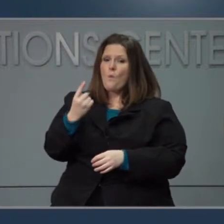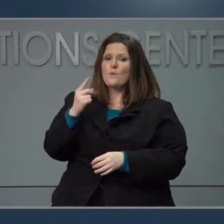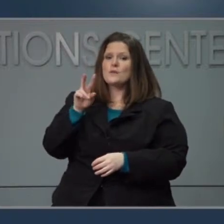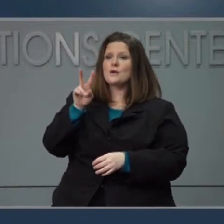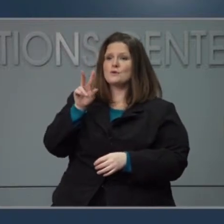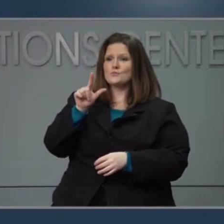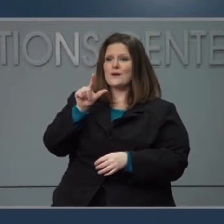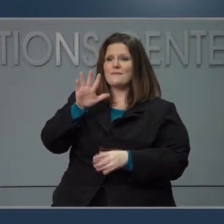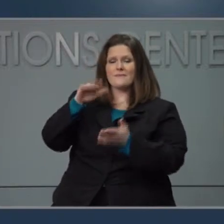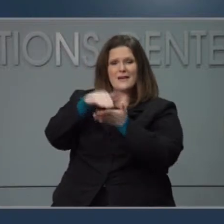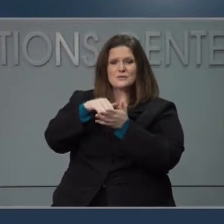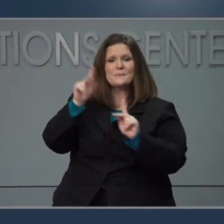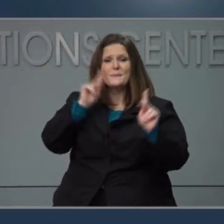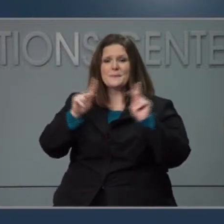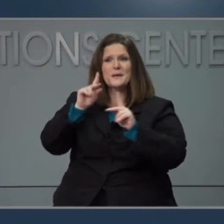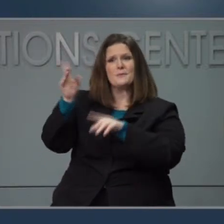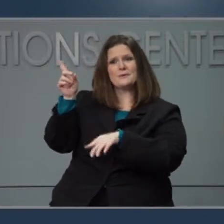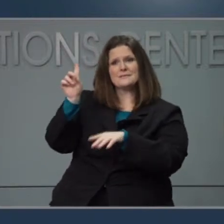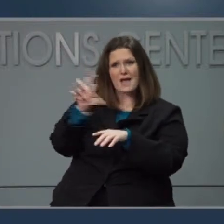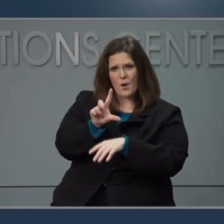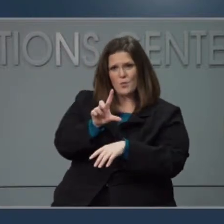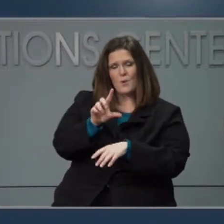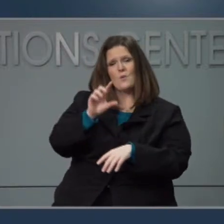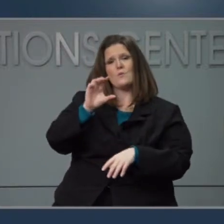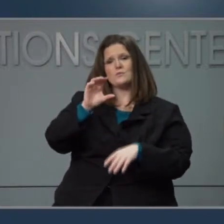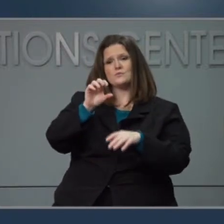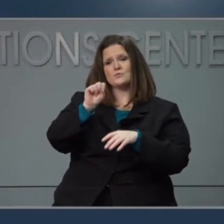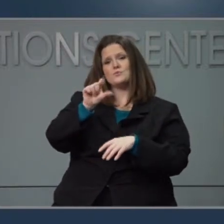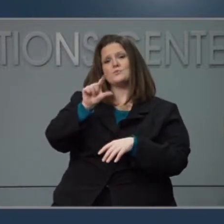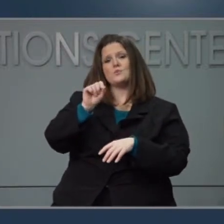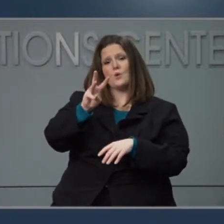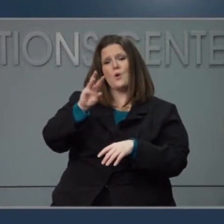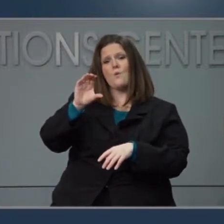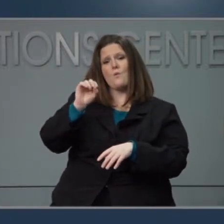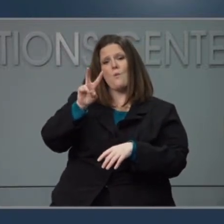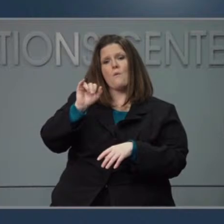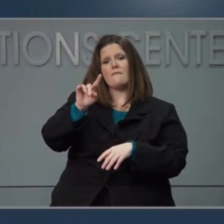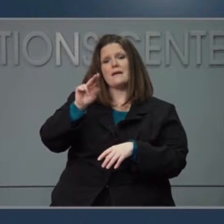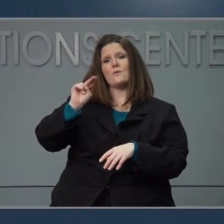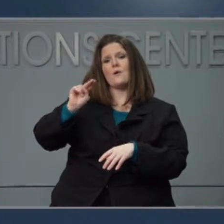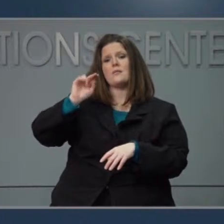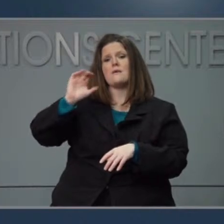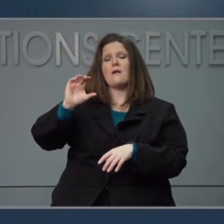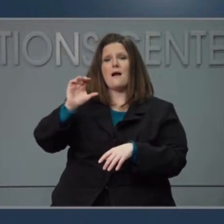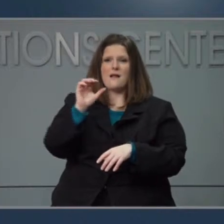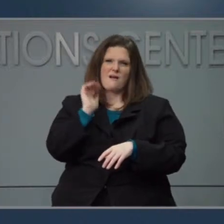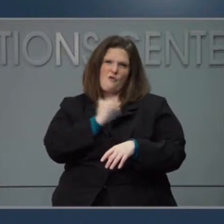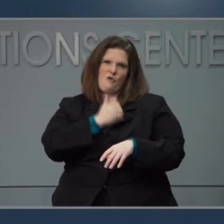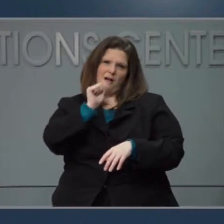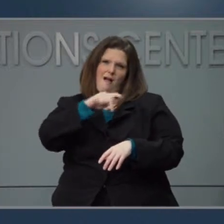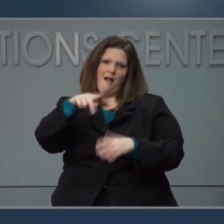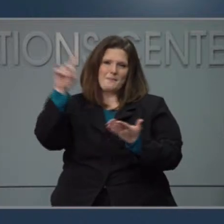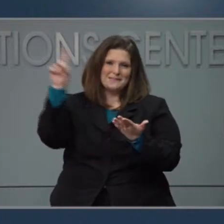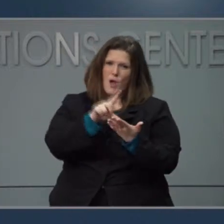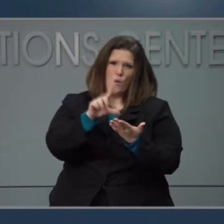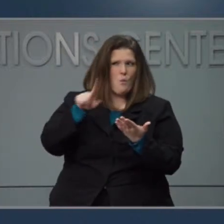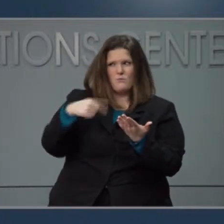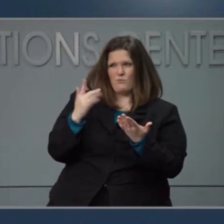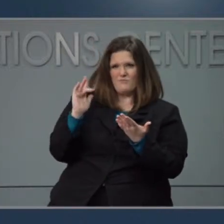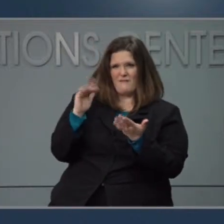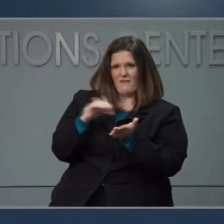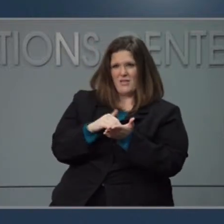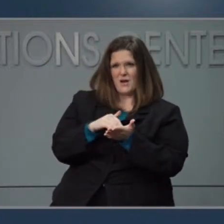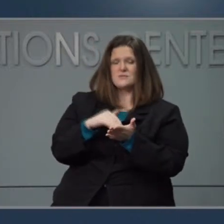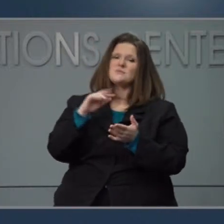app, Slow COVID NC. Overall, this metric gets a sideways arrow. Our PPE supplies